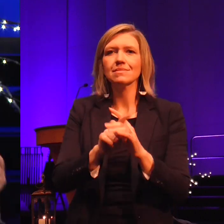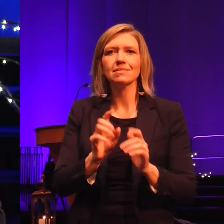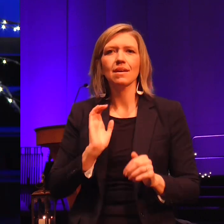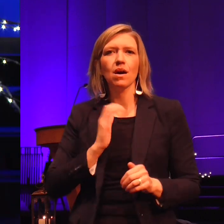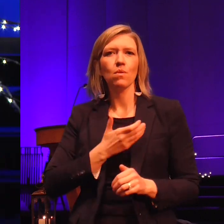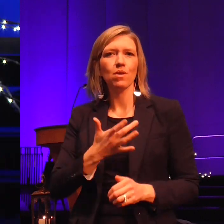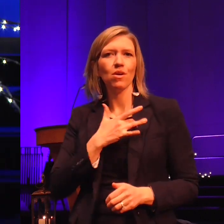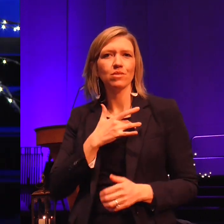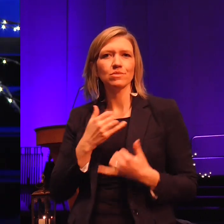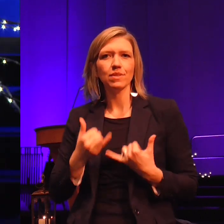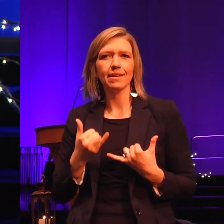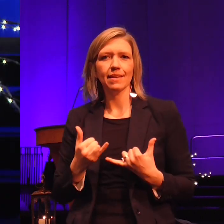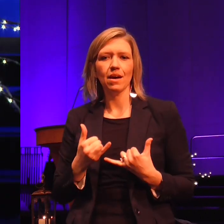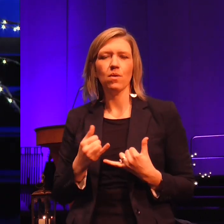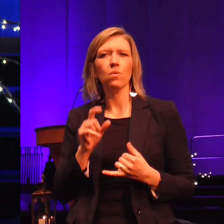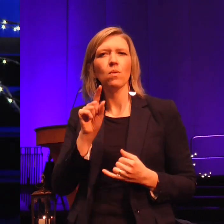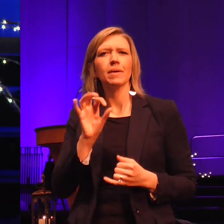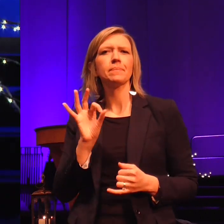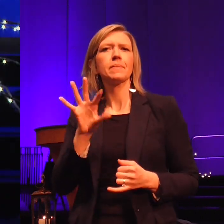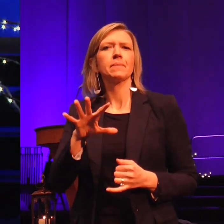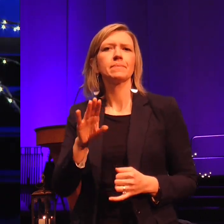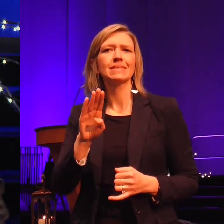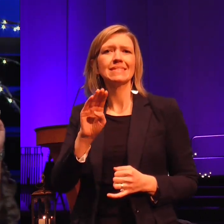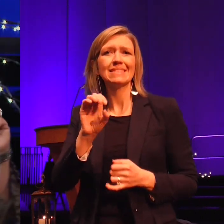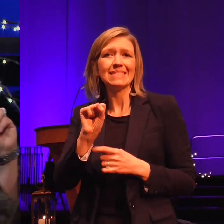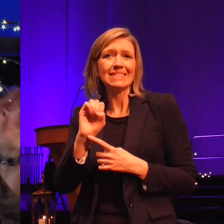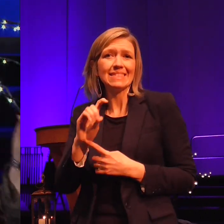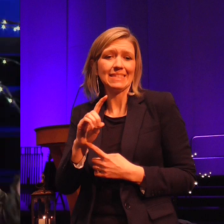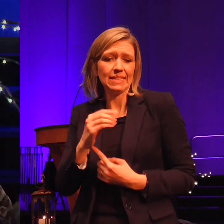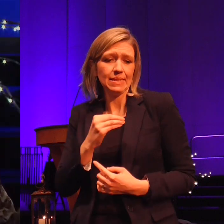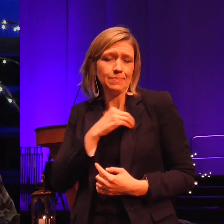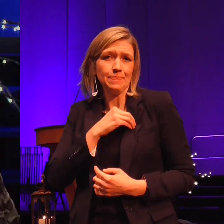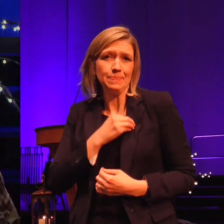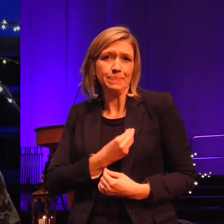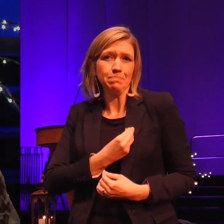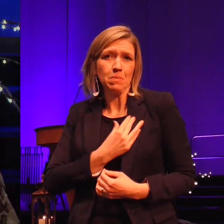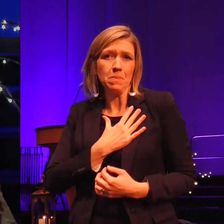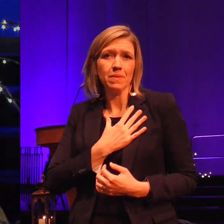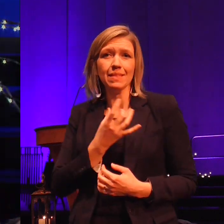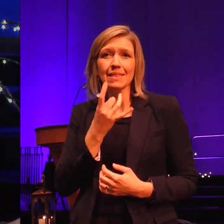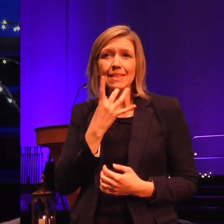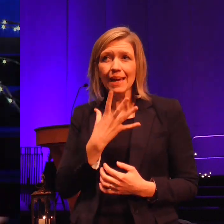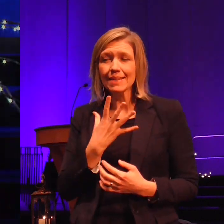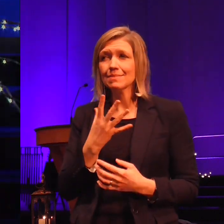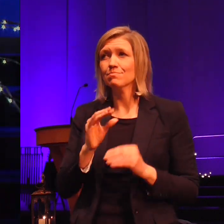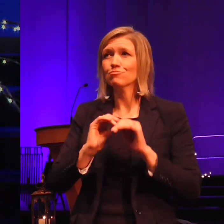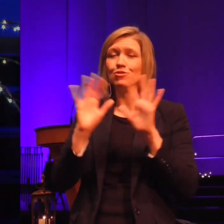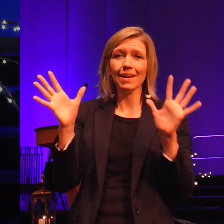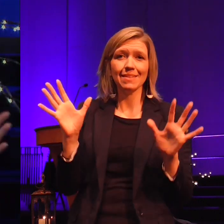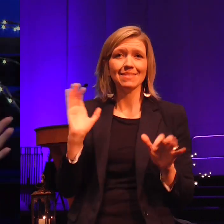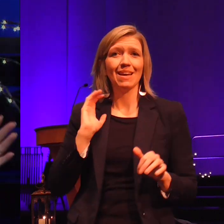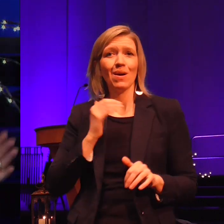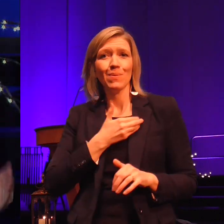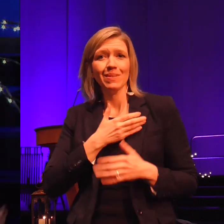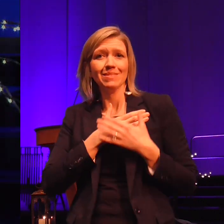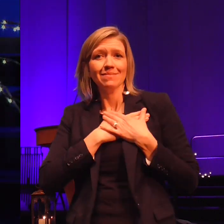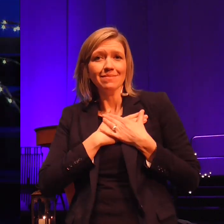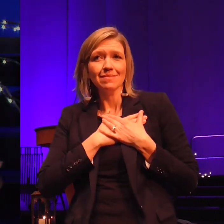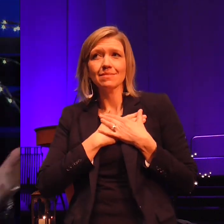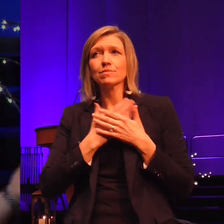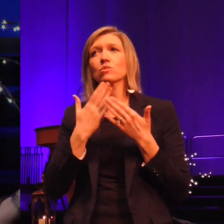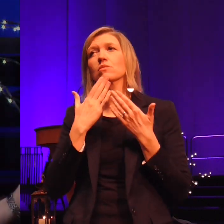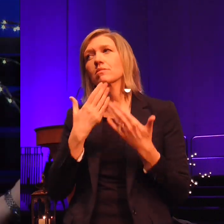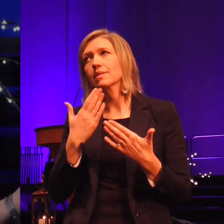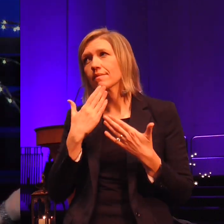that there is a seed planted, a light burning, a brightness that is ours. So grateful for